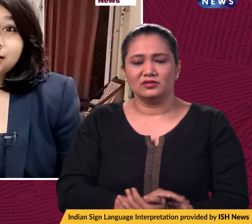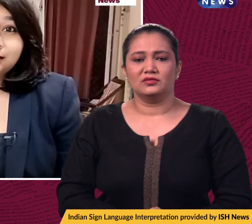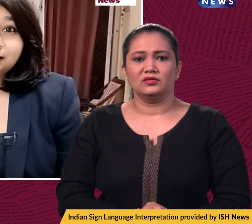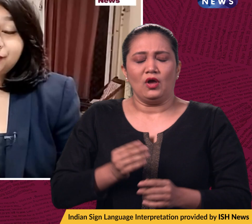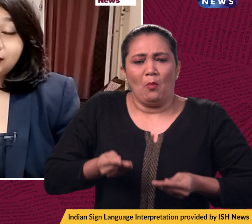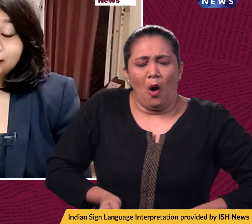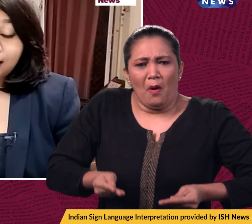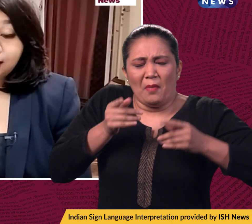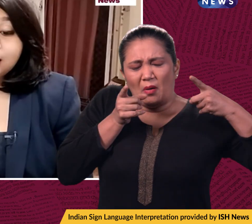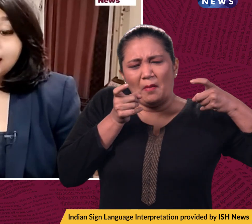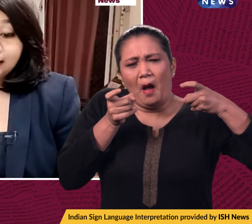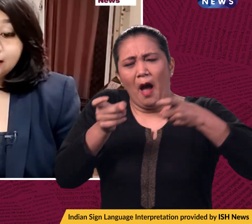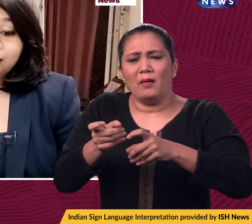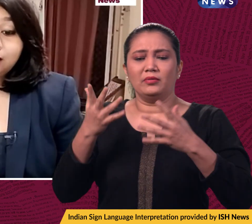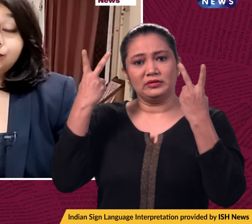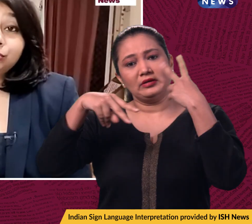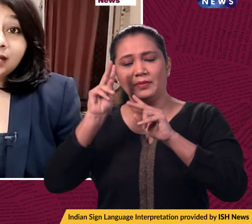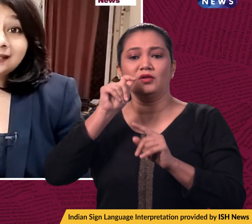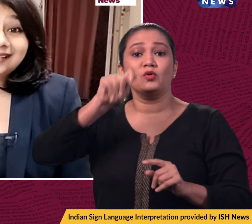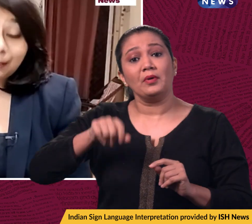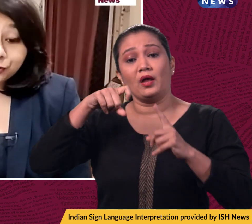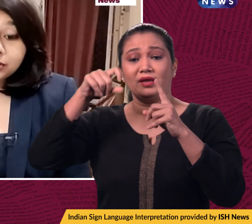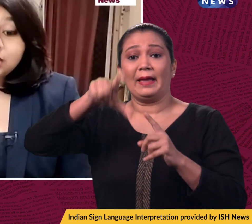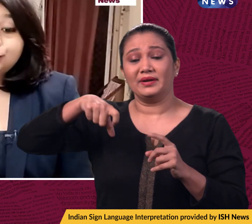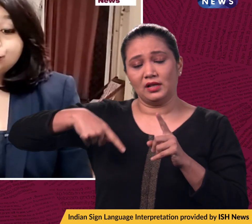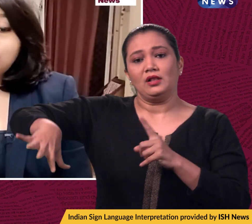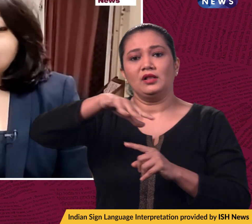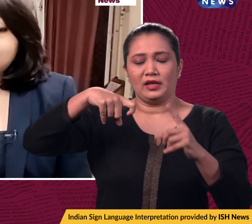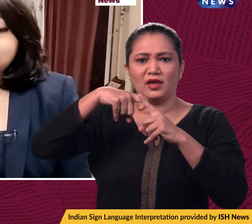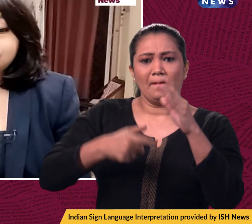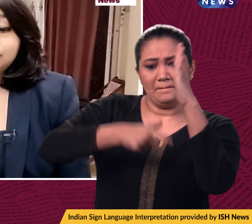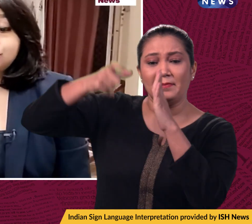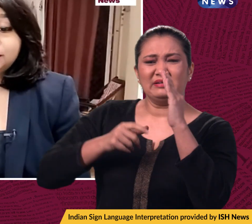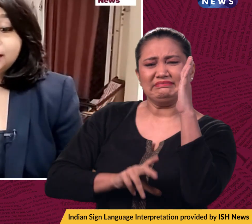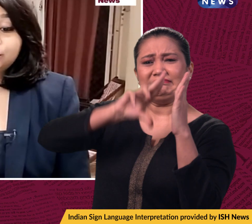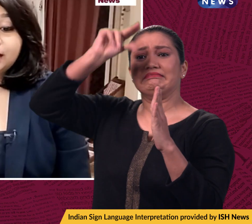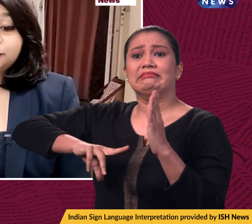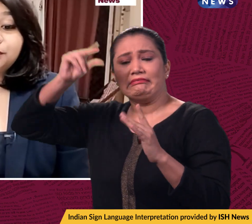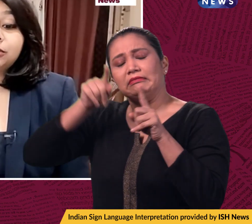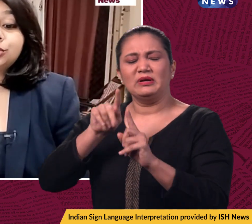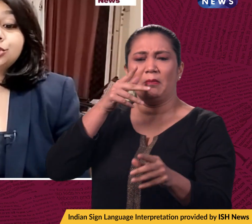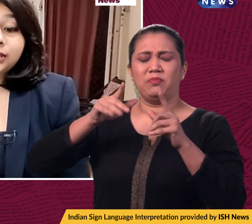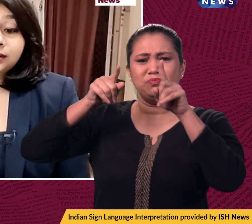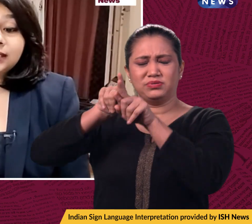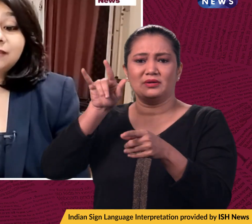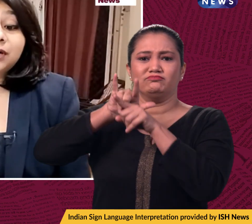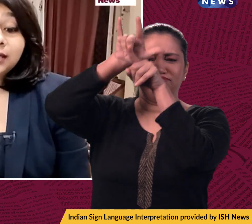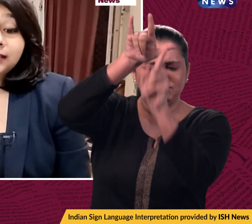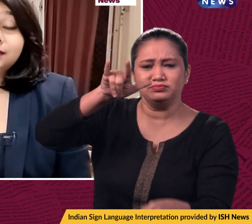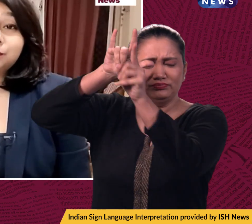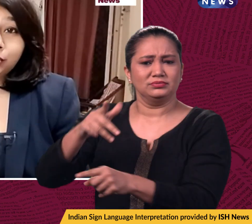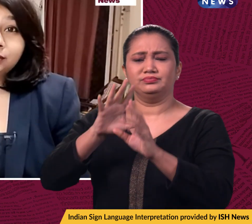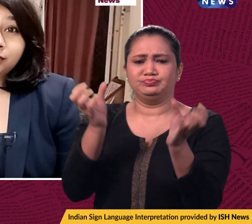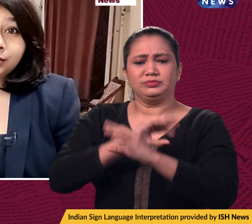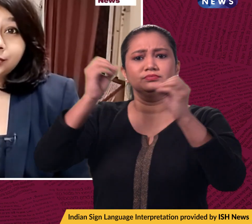has intensified attack in Ukraine's capital. 2 high-rise residential buildings were hit by Russian shells in Kyiv